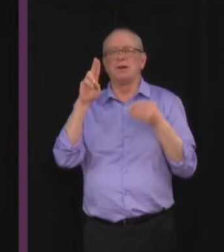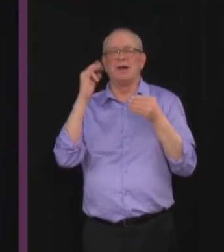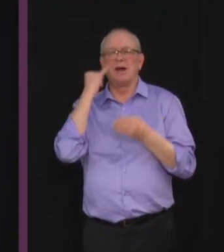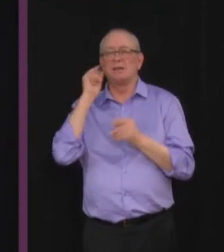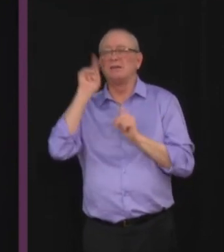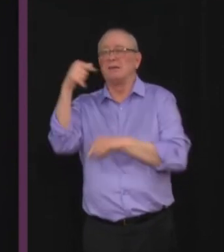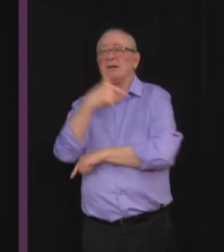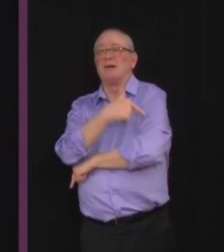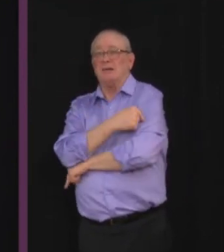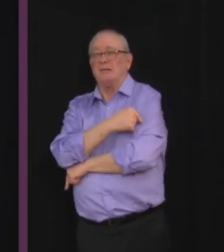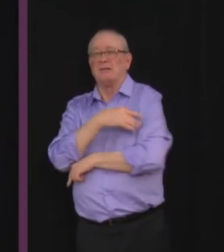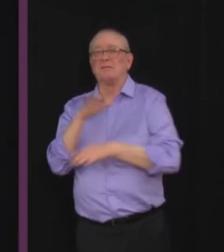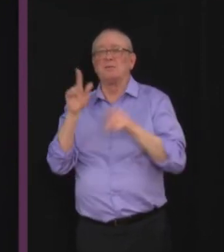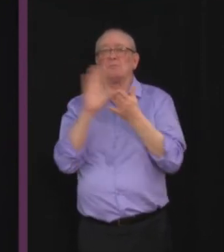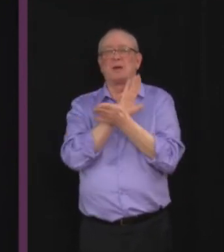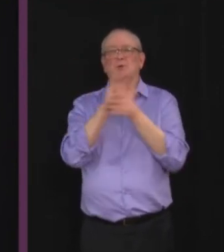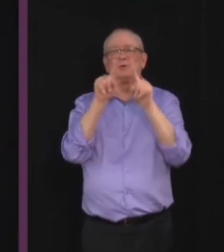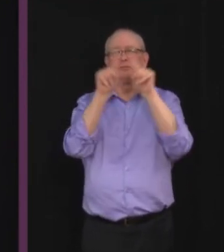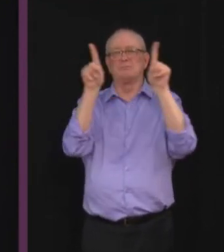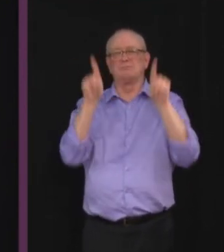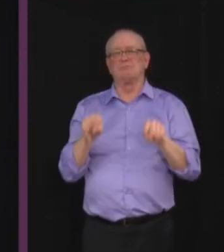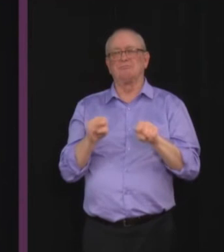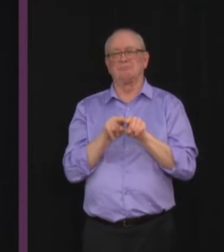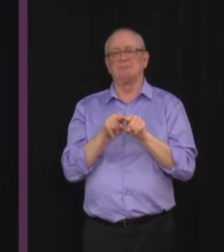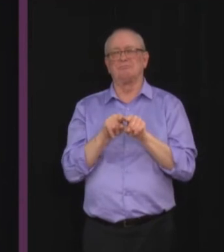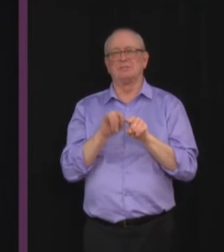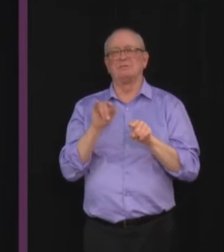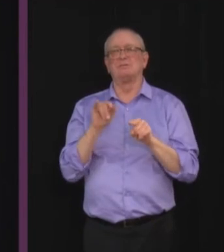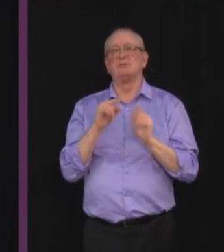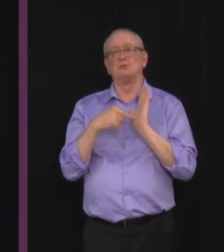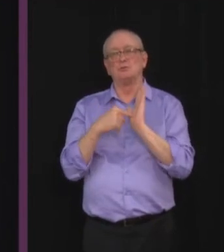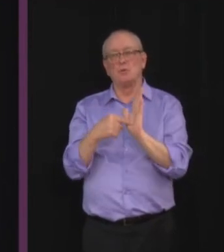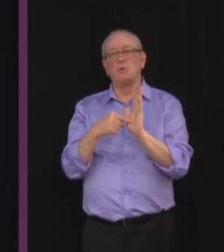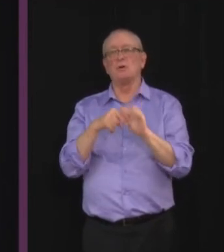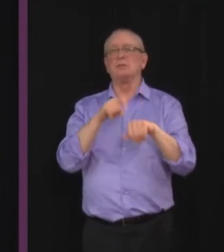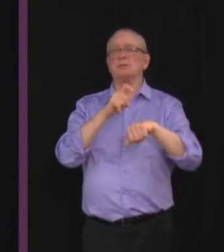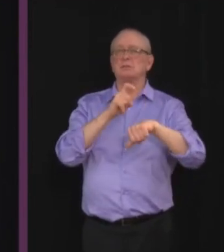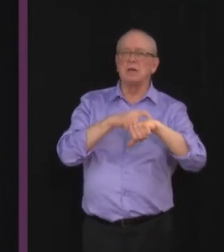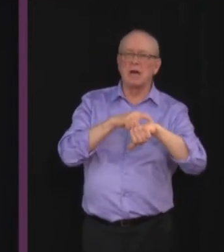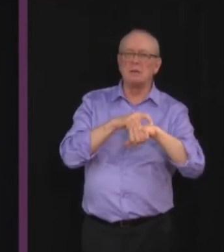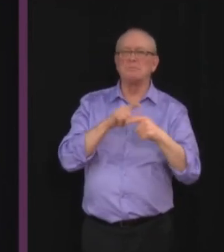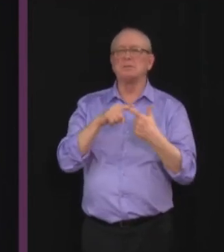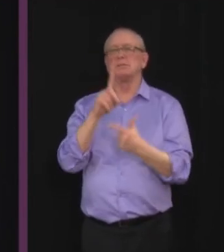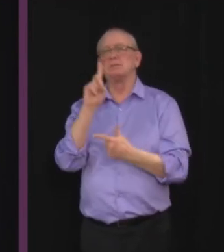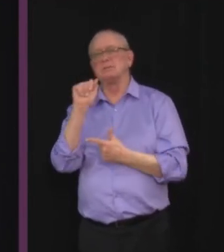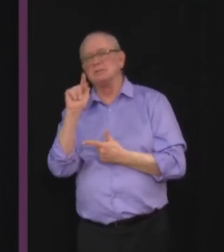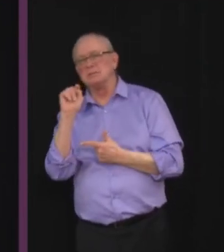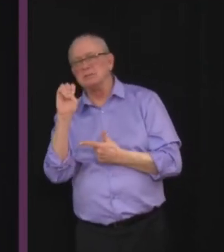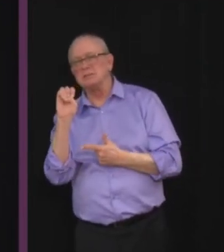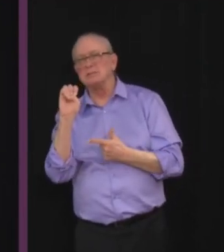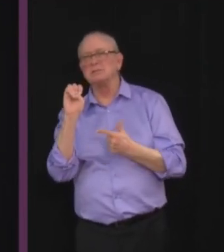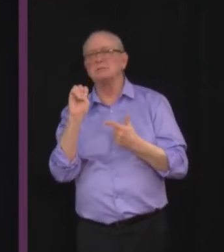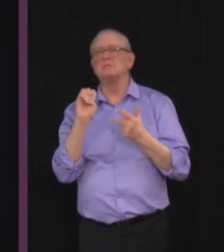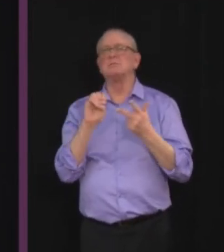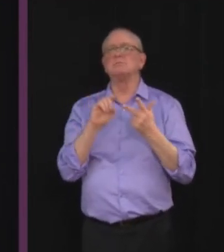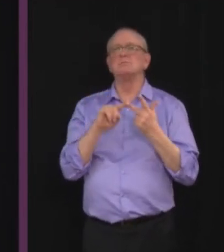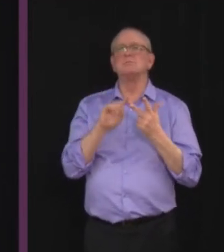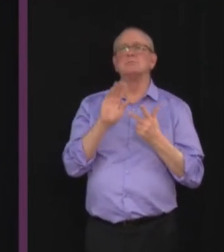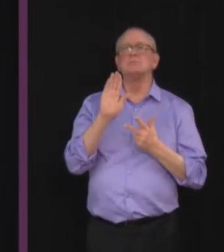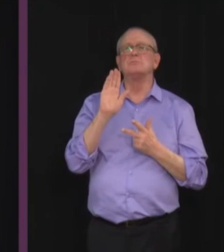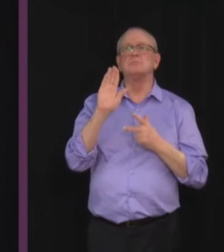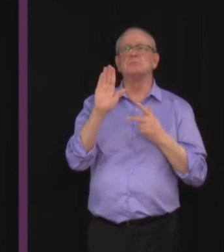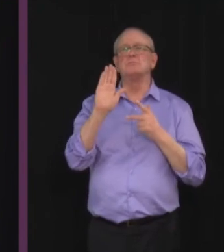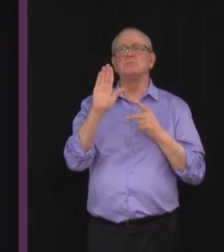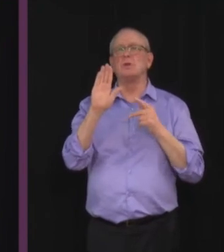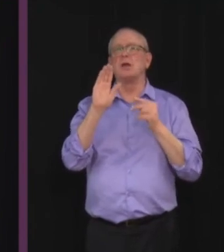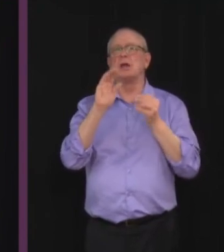a document that records the time, the date, and the particular lot number of the vaccine they received. And that documentation,